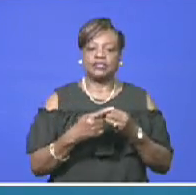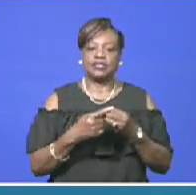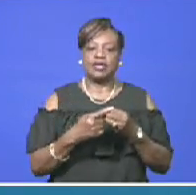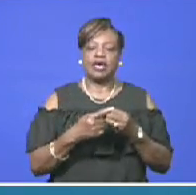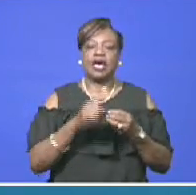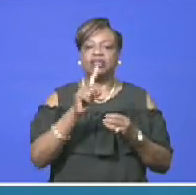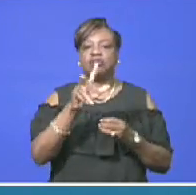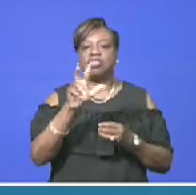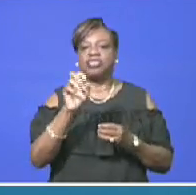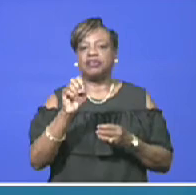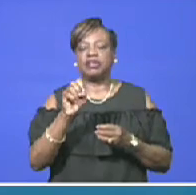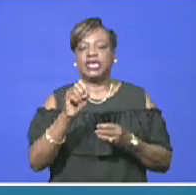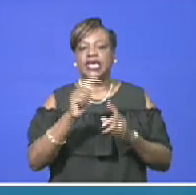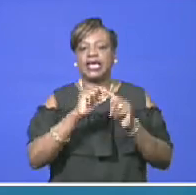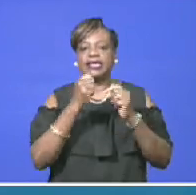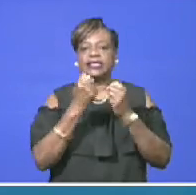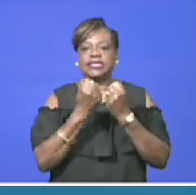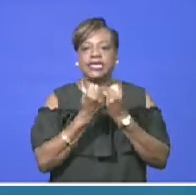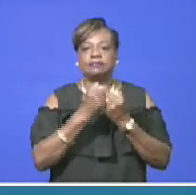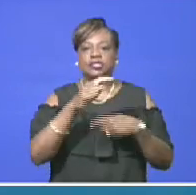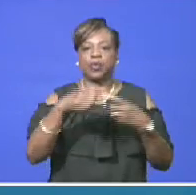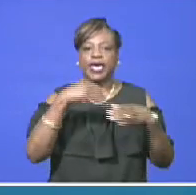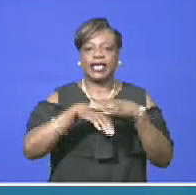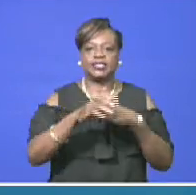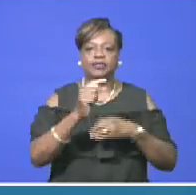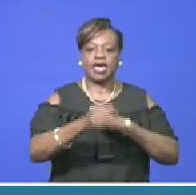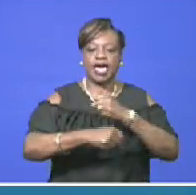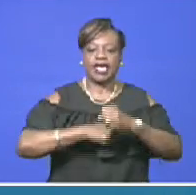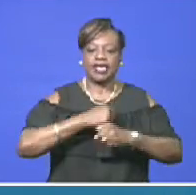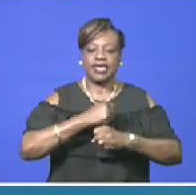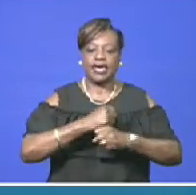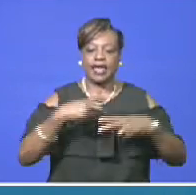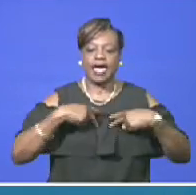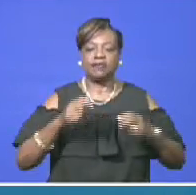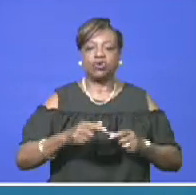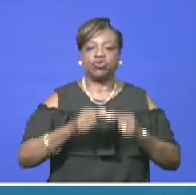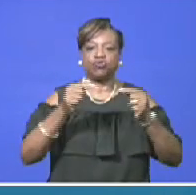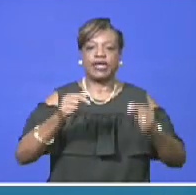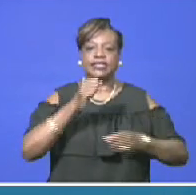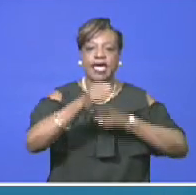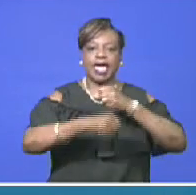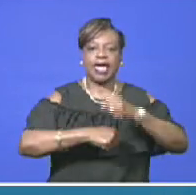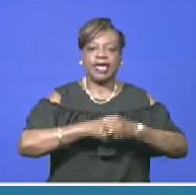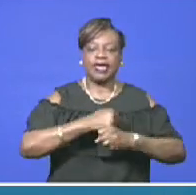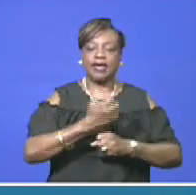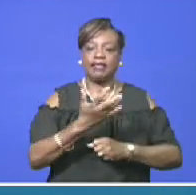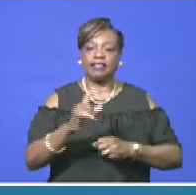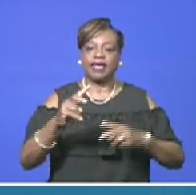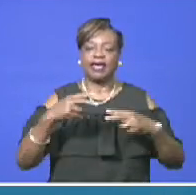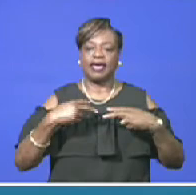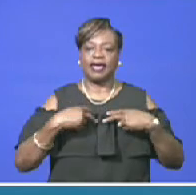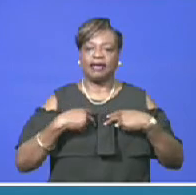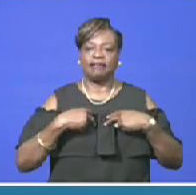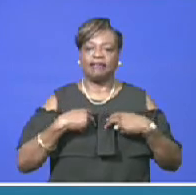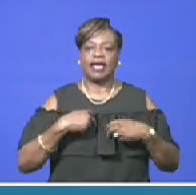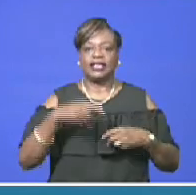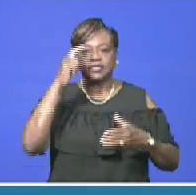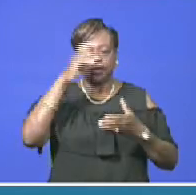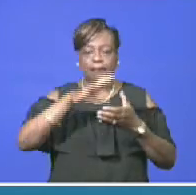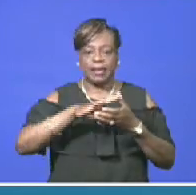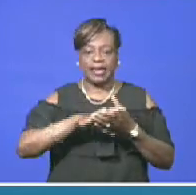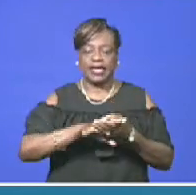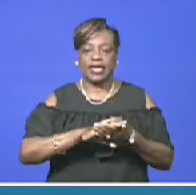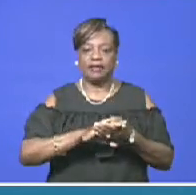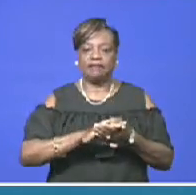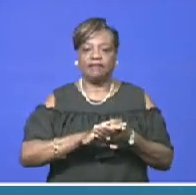130 teams going in the year, and to have the great year they've had, to believe like they have, and to get bowl eligible, not